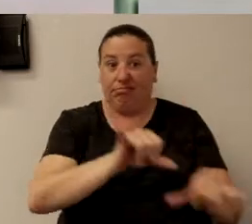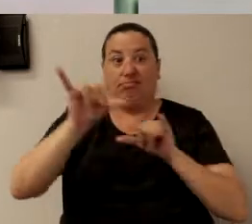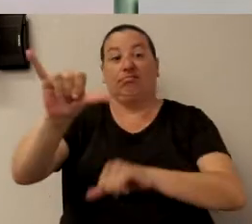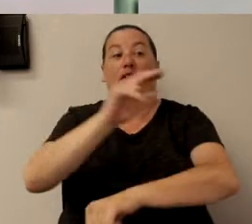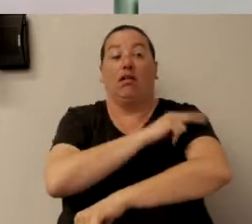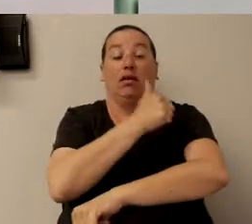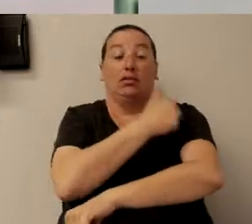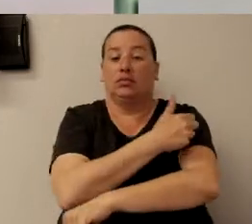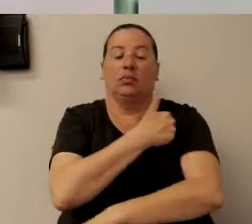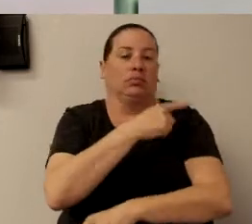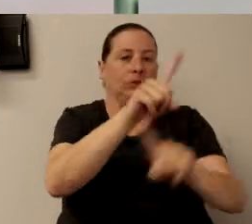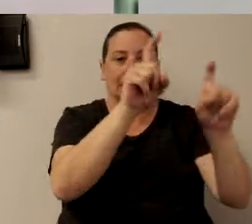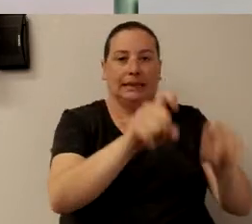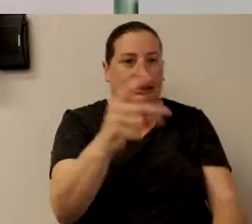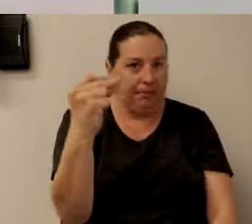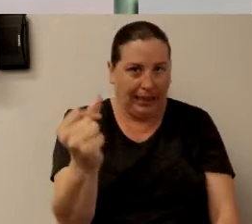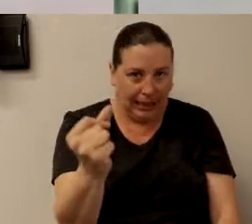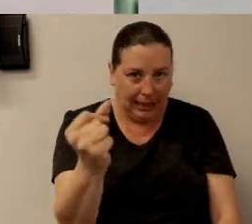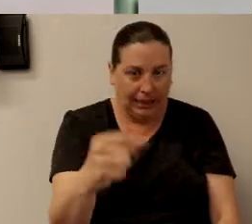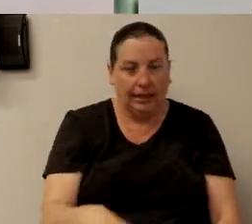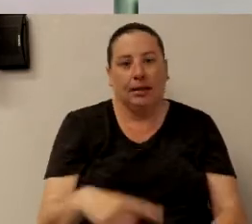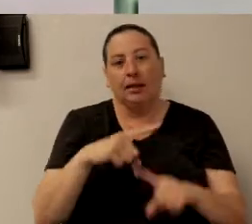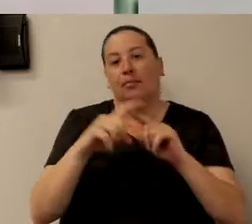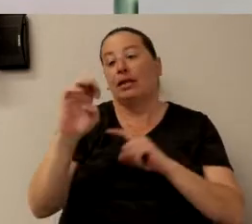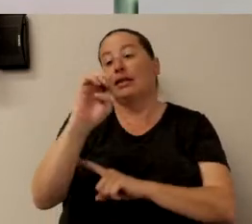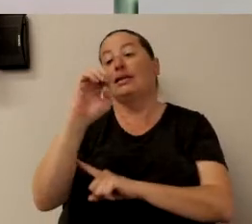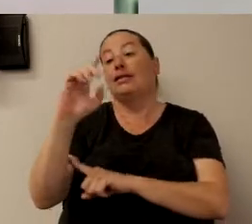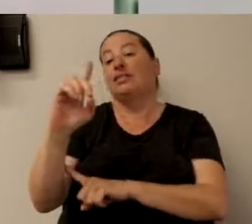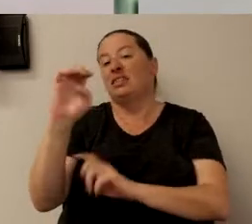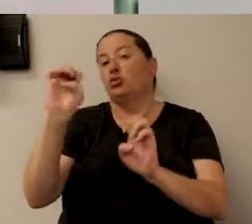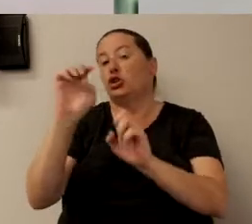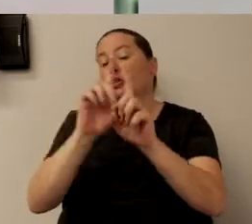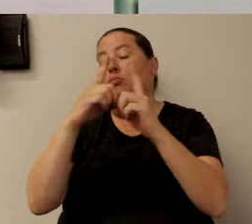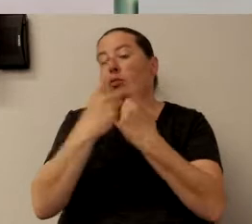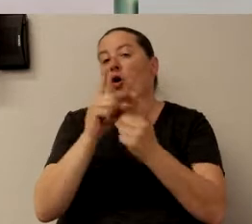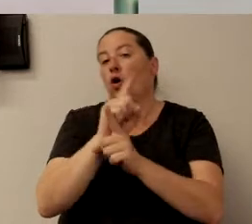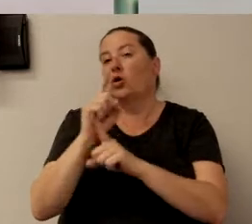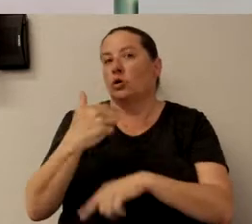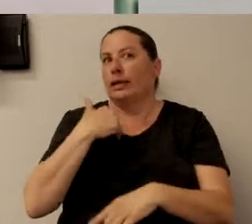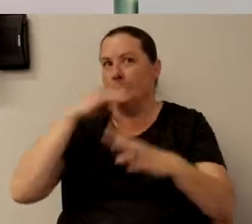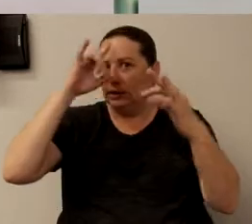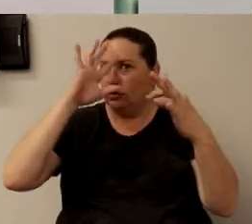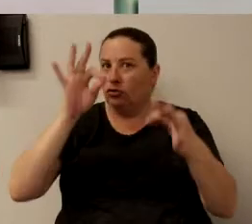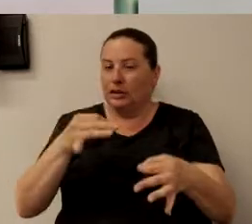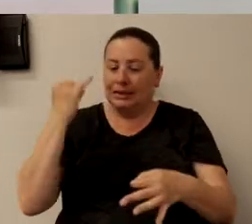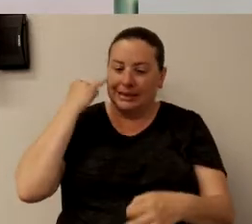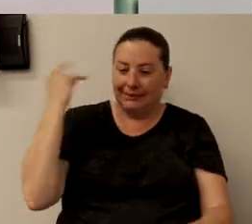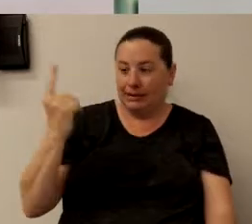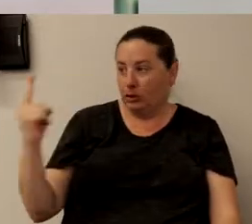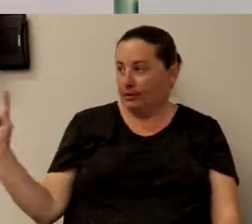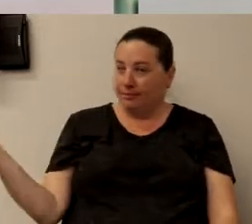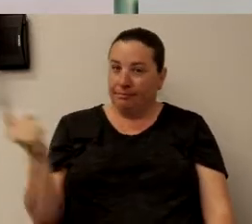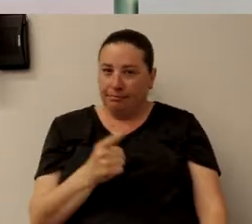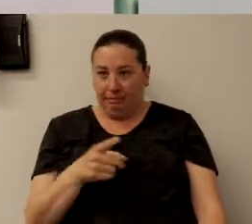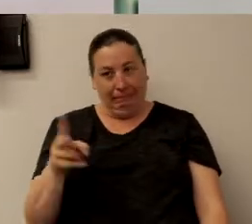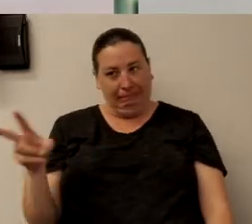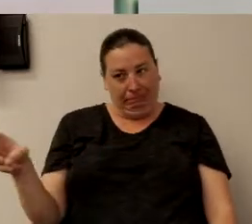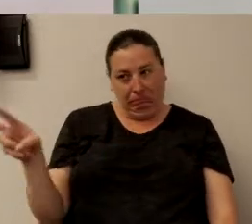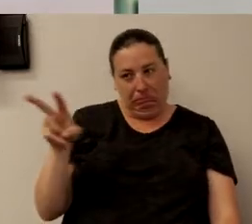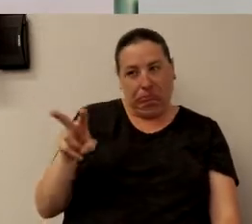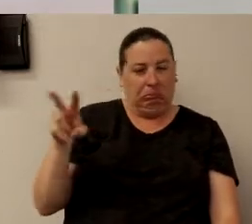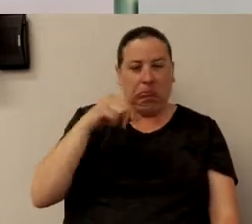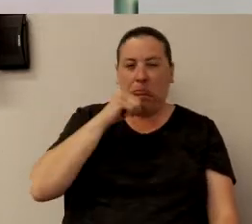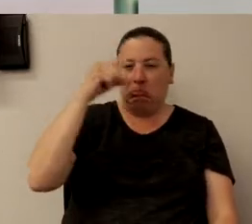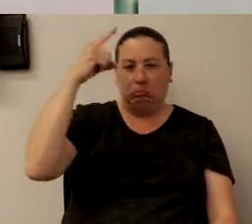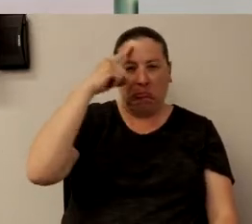get the results almost immediately. But the ED also has the discretion. If somebody comes to them, we don't think they need to be admitted,